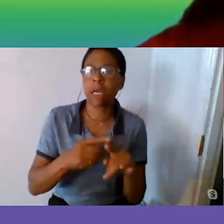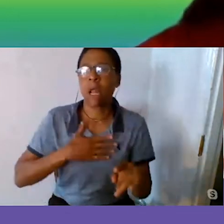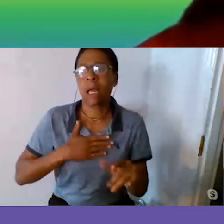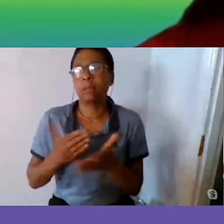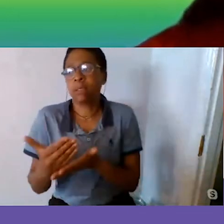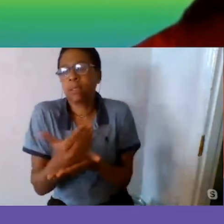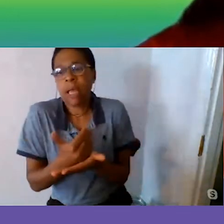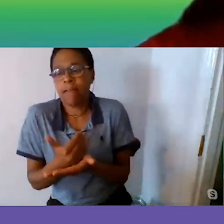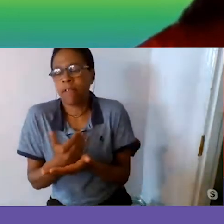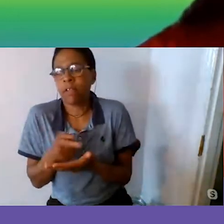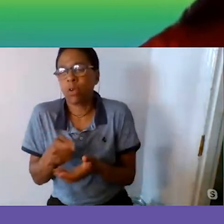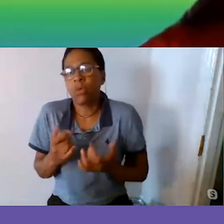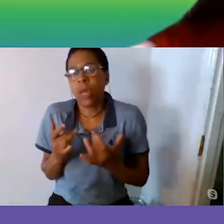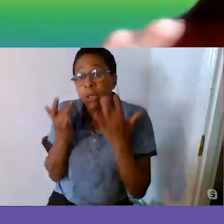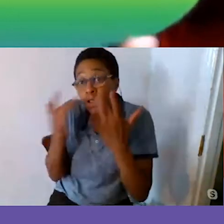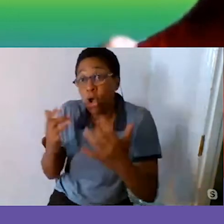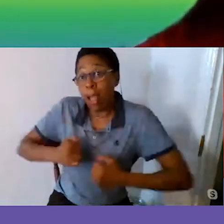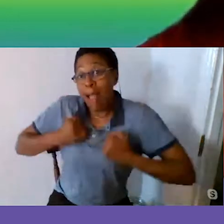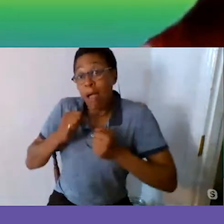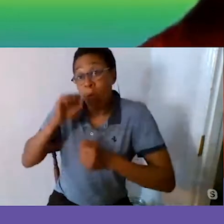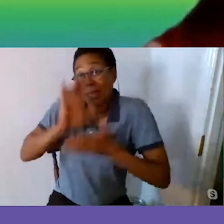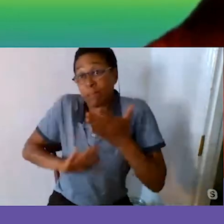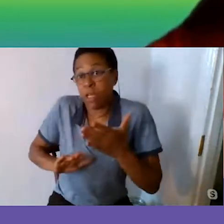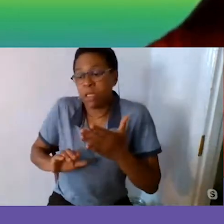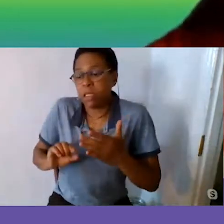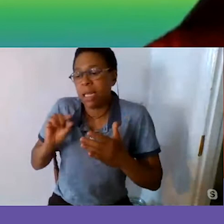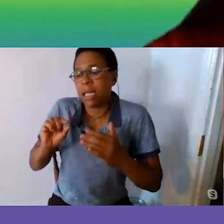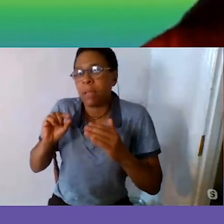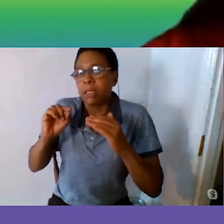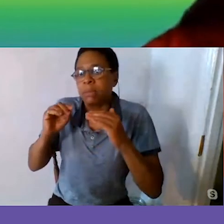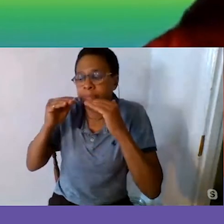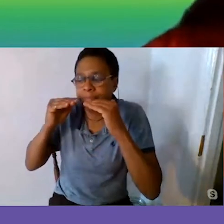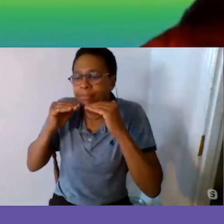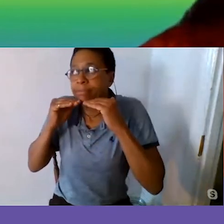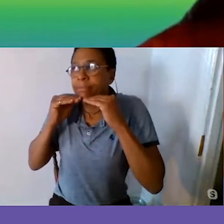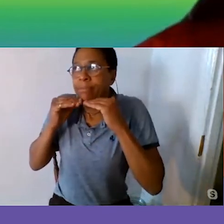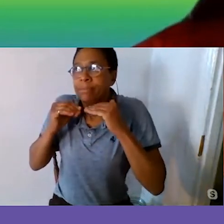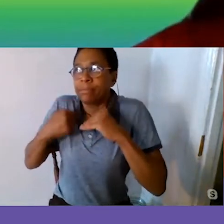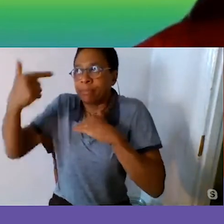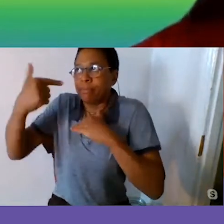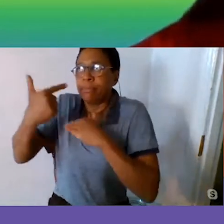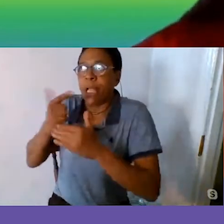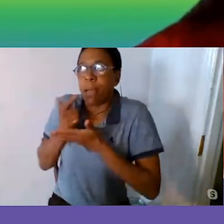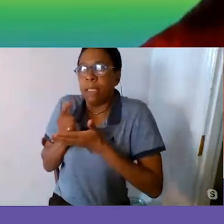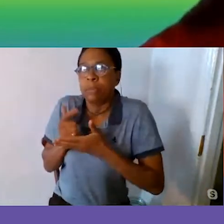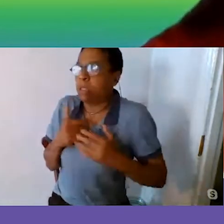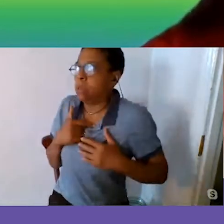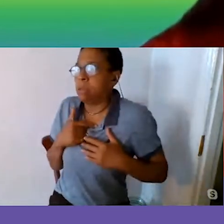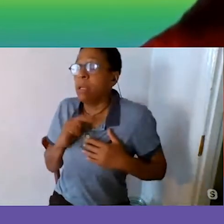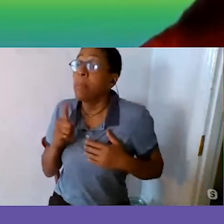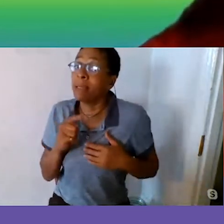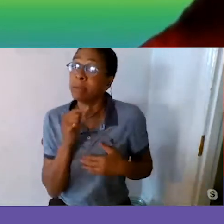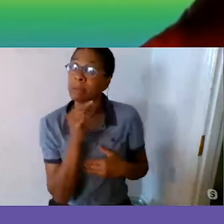our experiences in the mainstream, so the bit above the water that you intersperse with, you know, with everyday life. Whereas with the